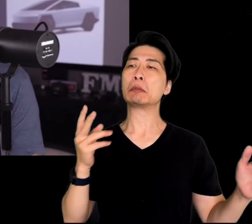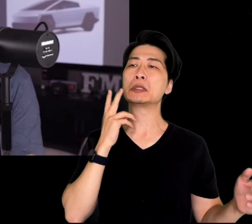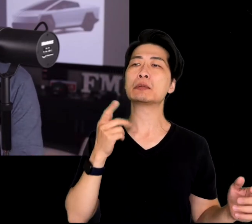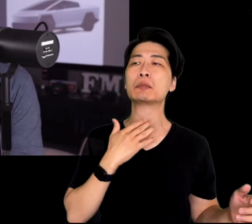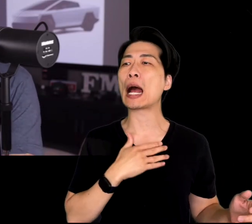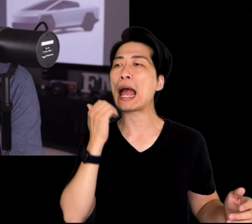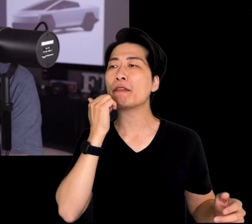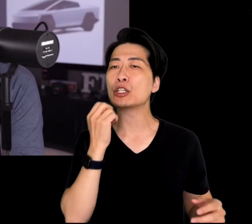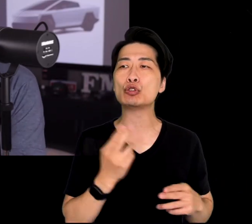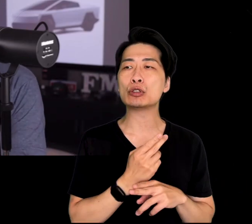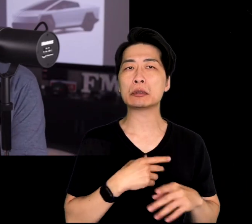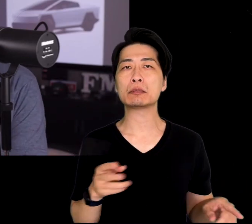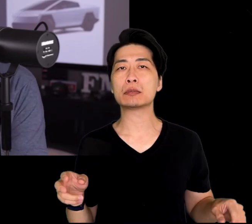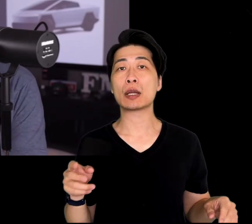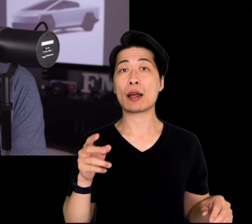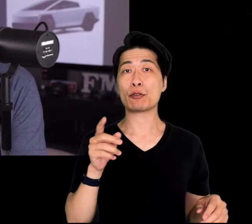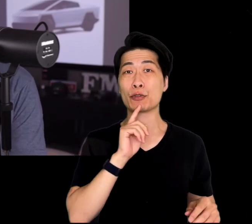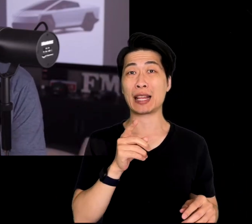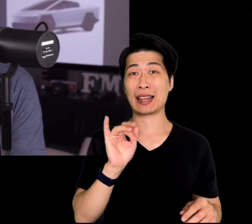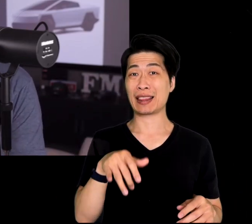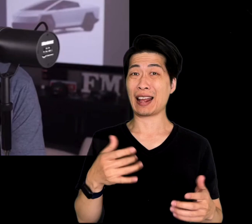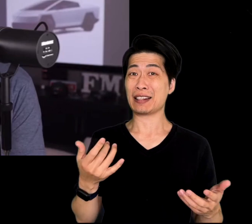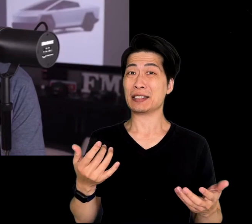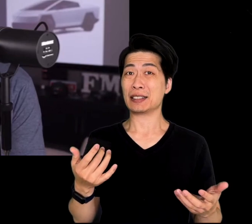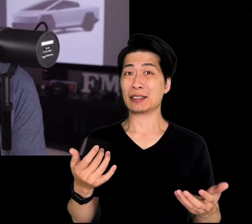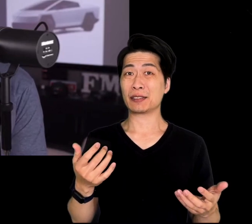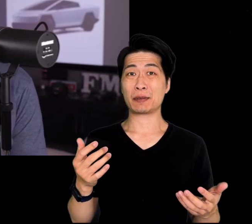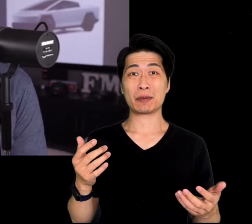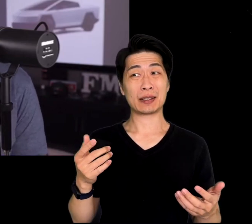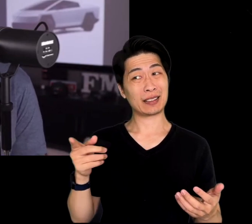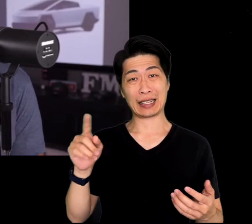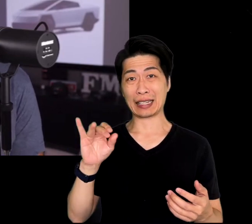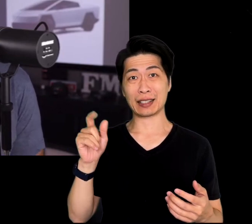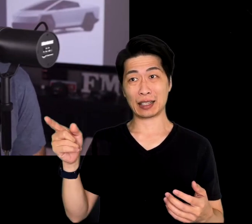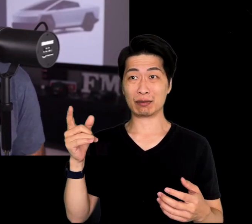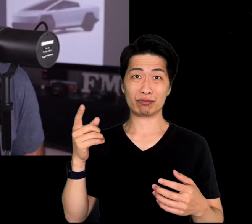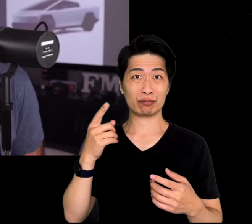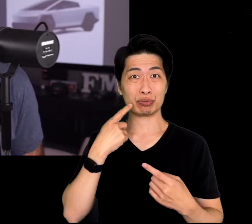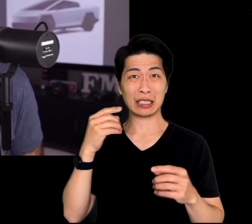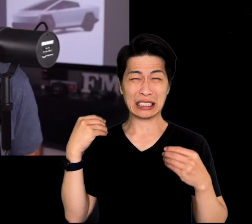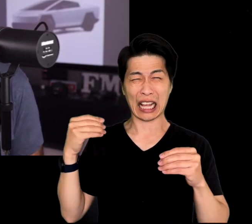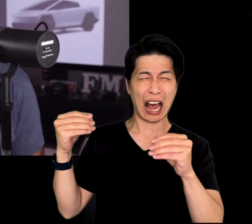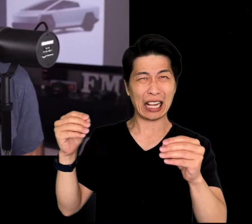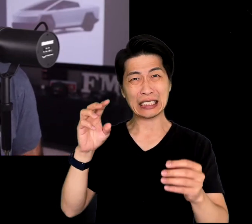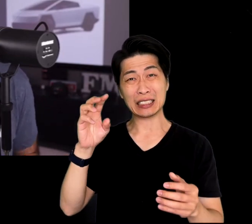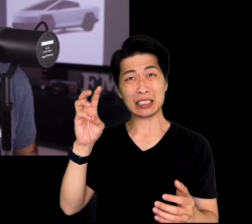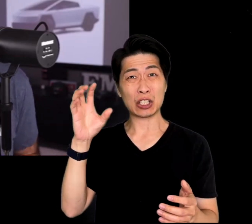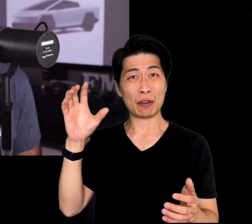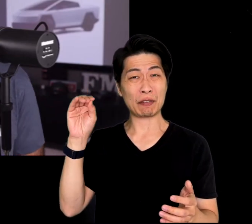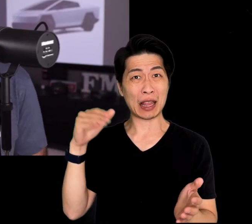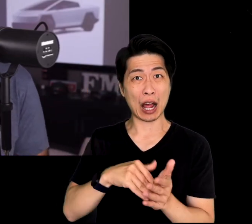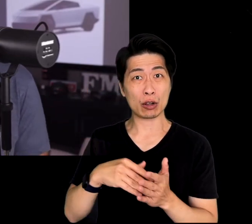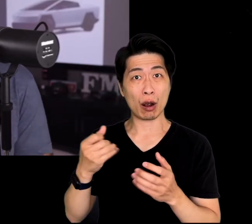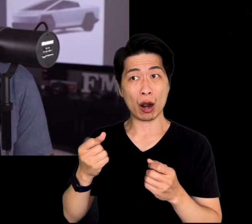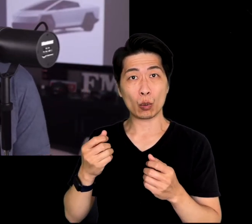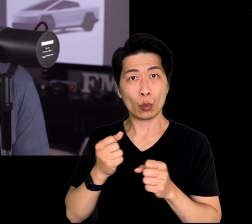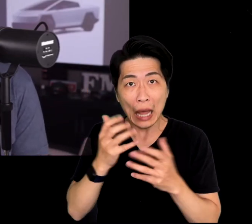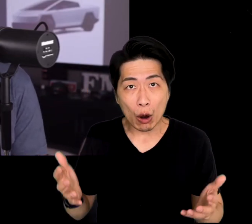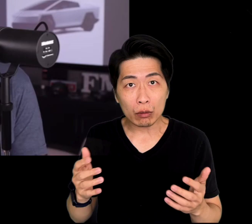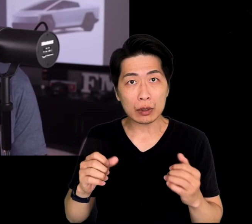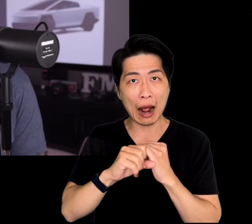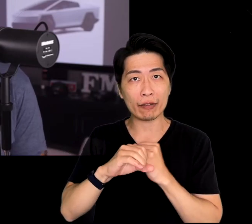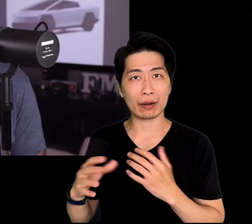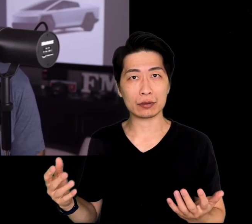And again, that feat was reached with zero advertising in the United States. So imagine what would happen